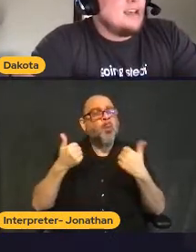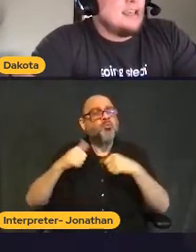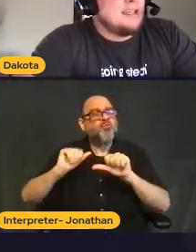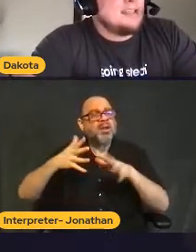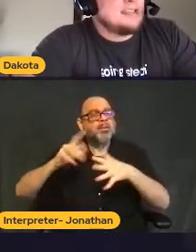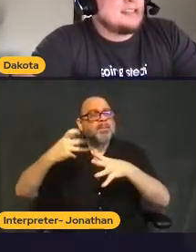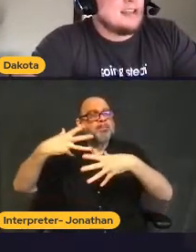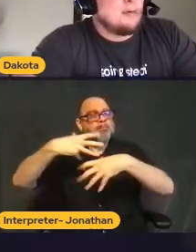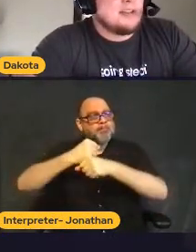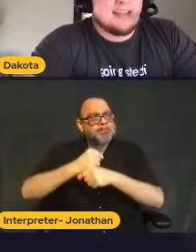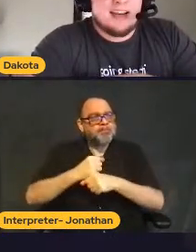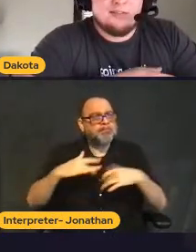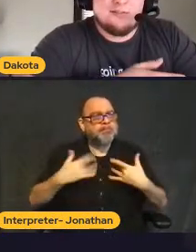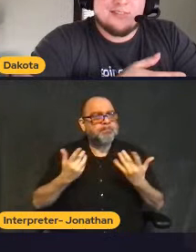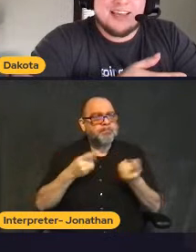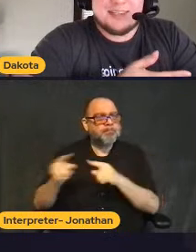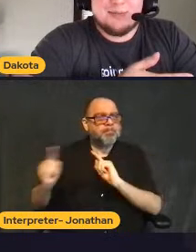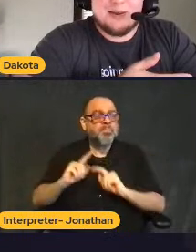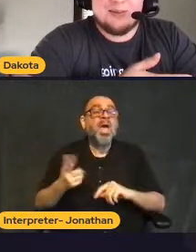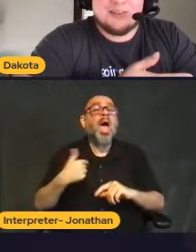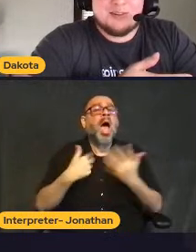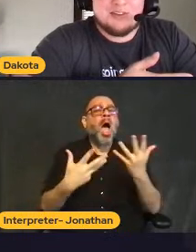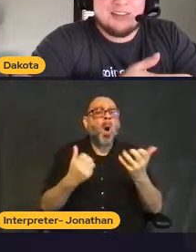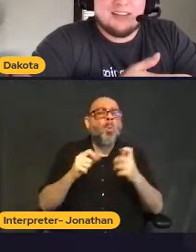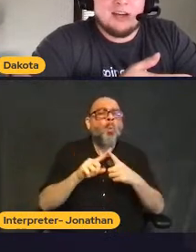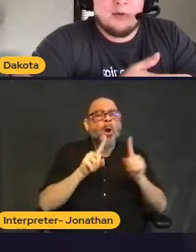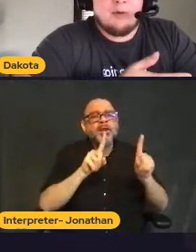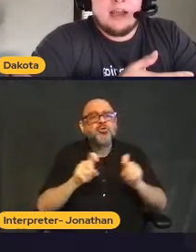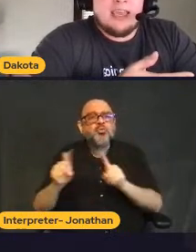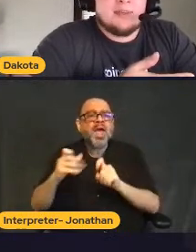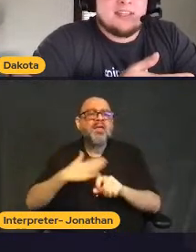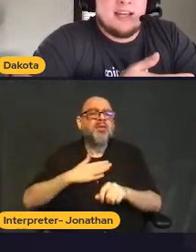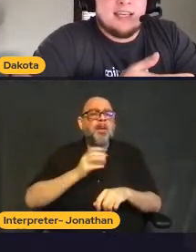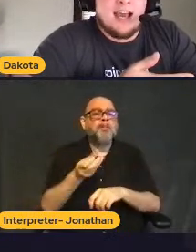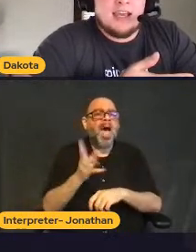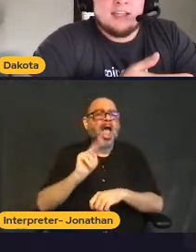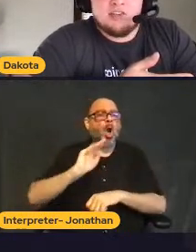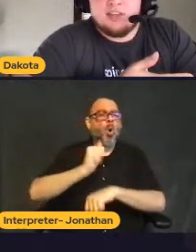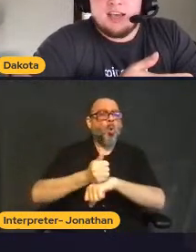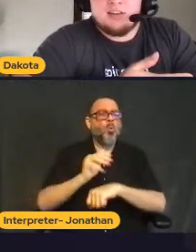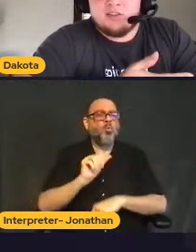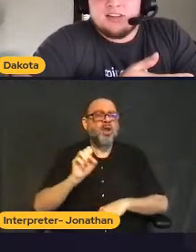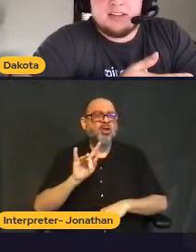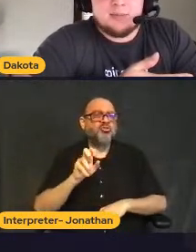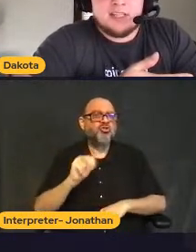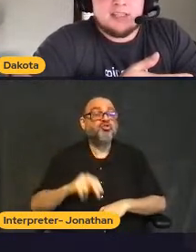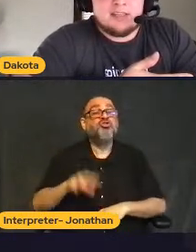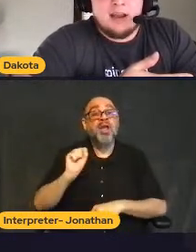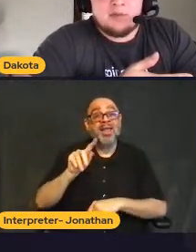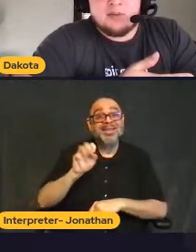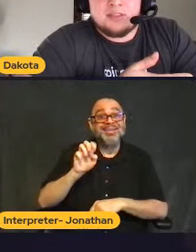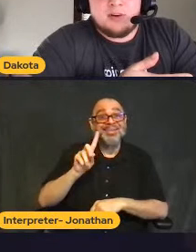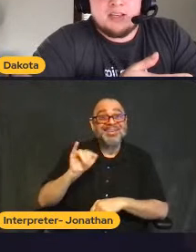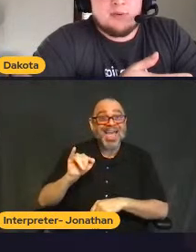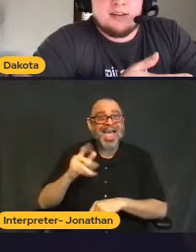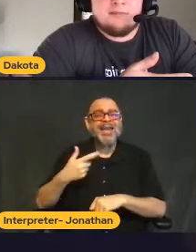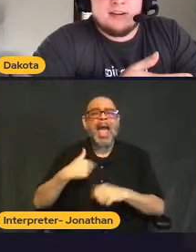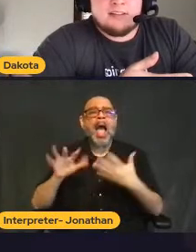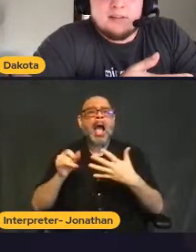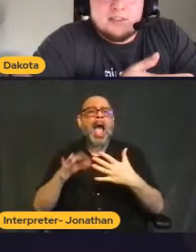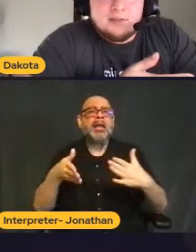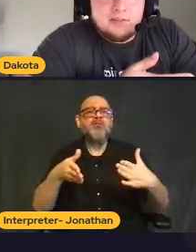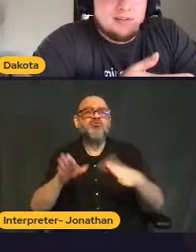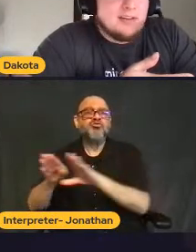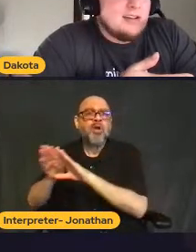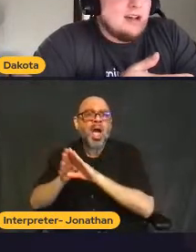it, is I wanted to kind of test my own assertion. When I came to Steady, I initially kind of shook down some of these, and I was really surprised when I didn't